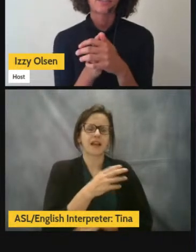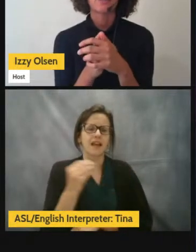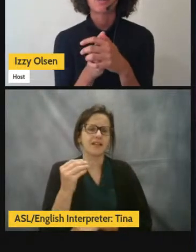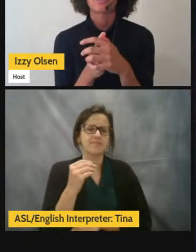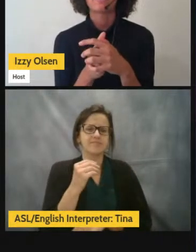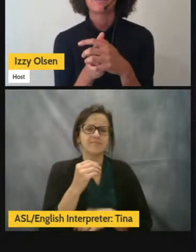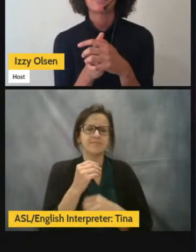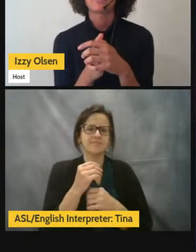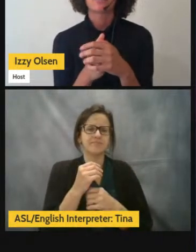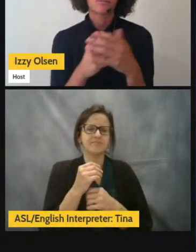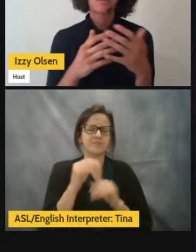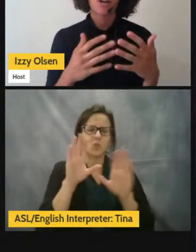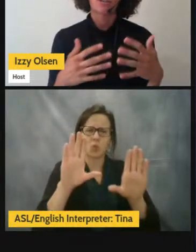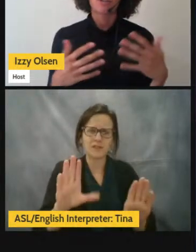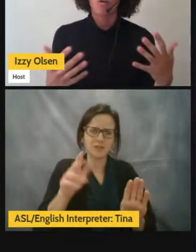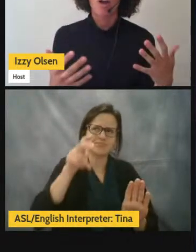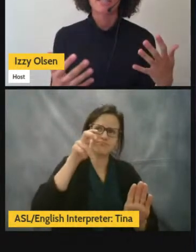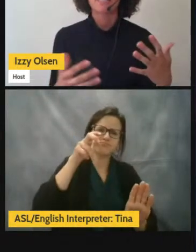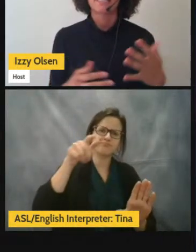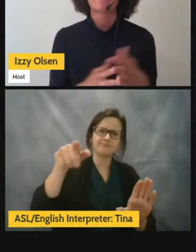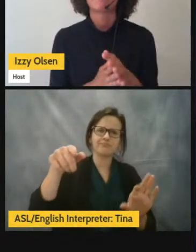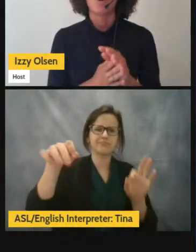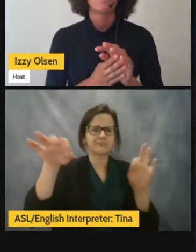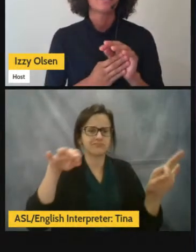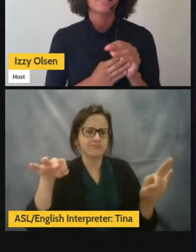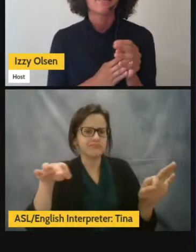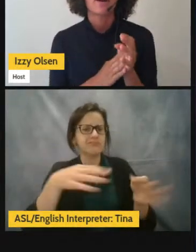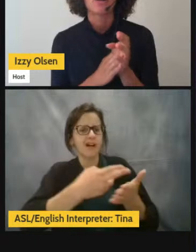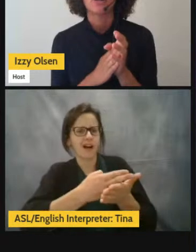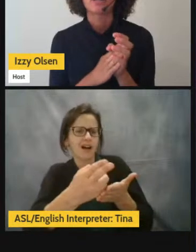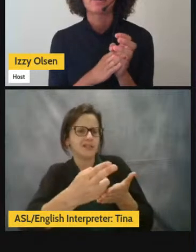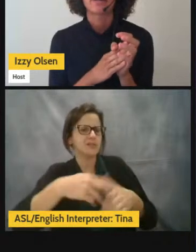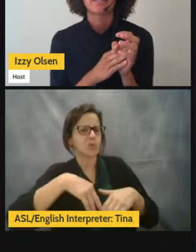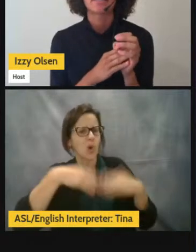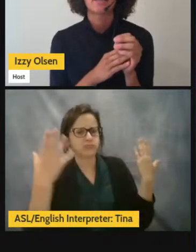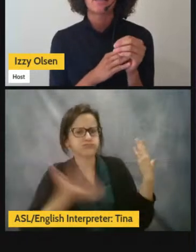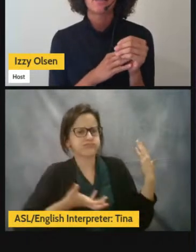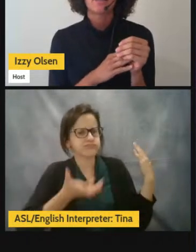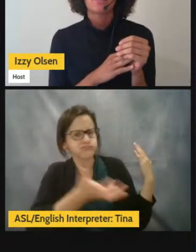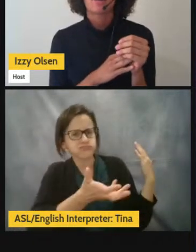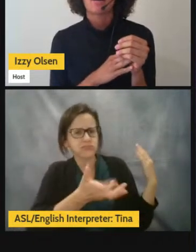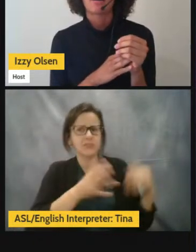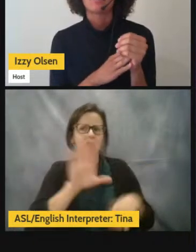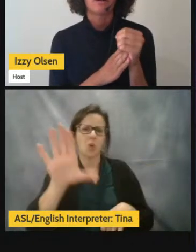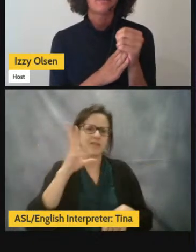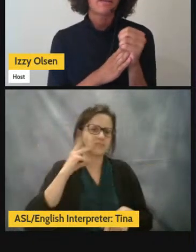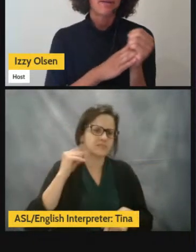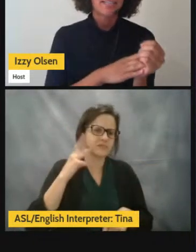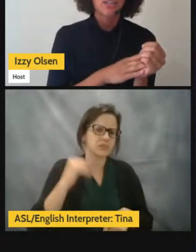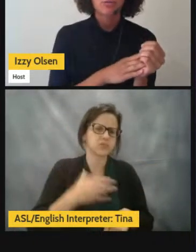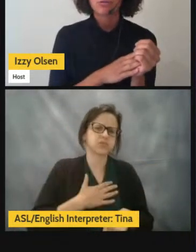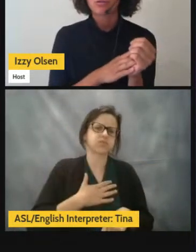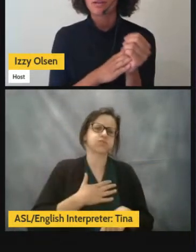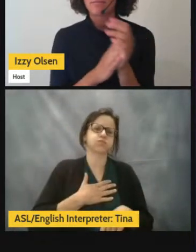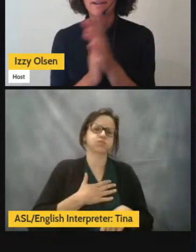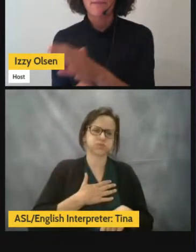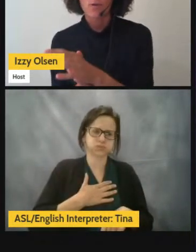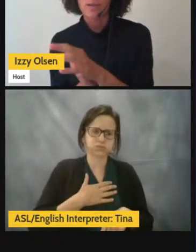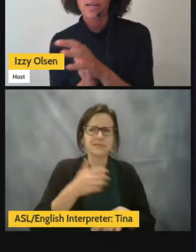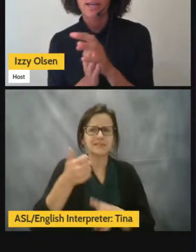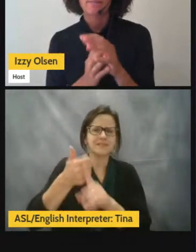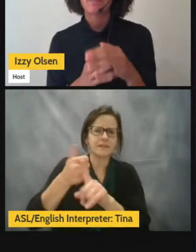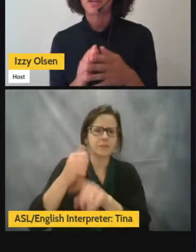wonderful to hear you talk so honestly and openly about your experience as well, being bisexual